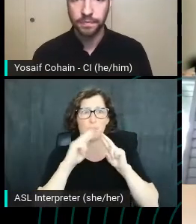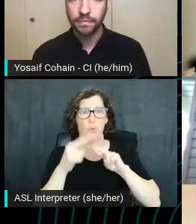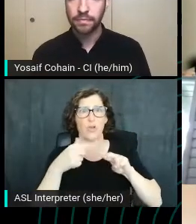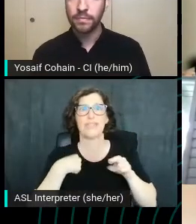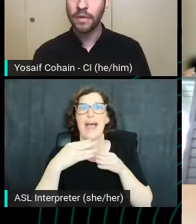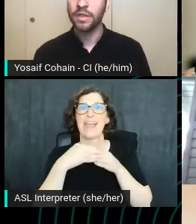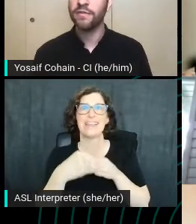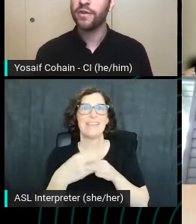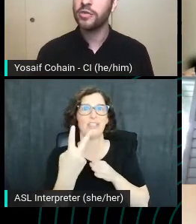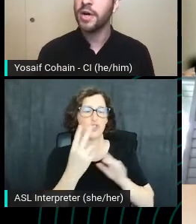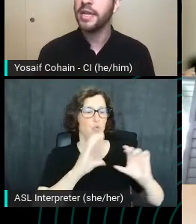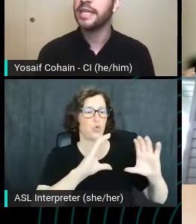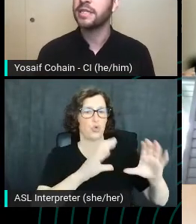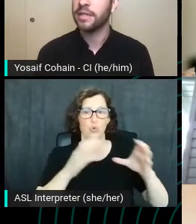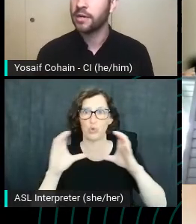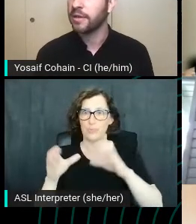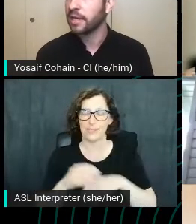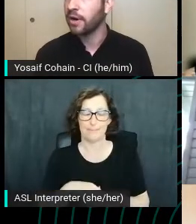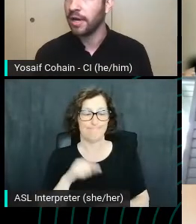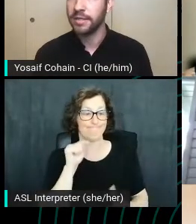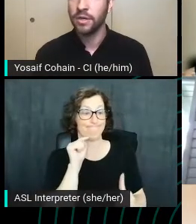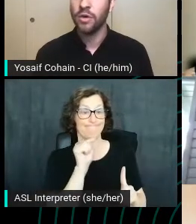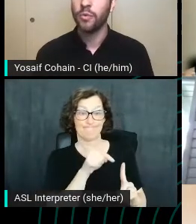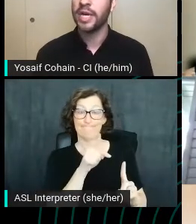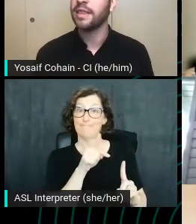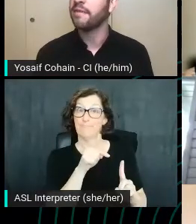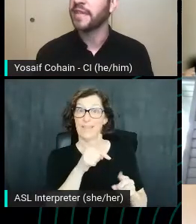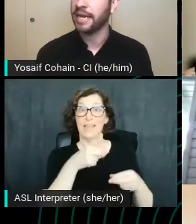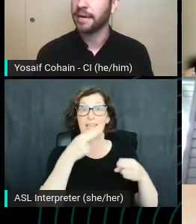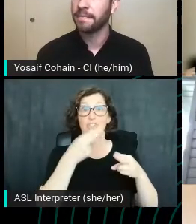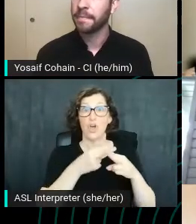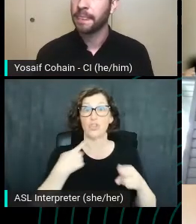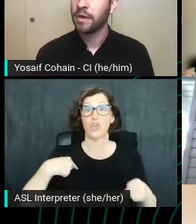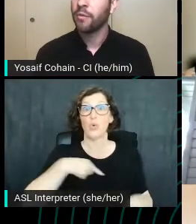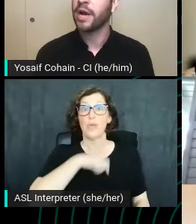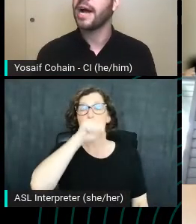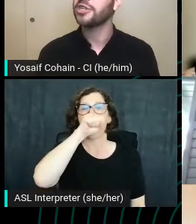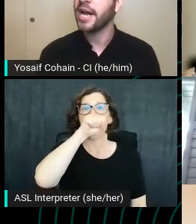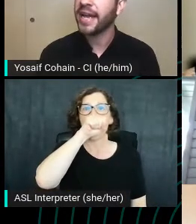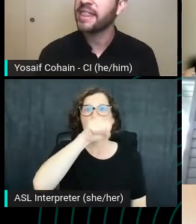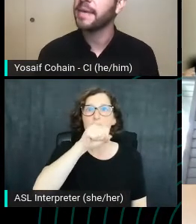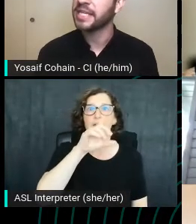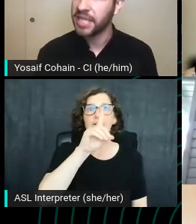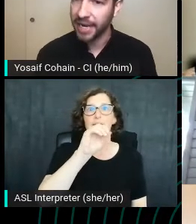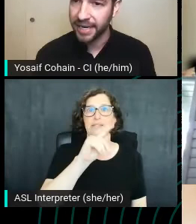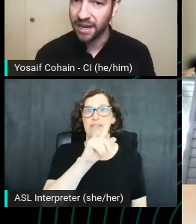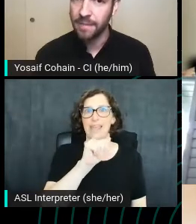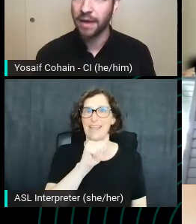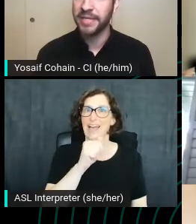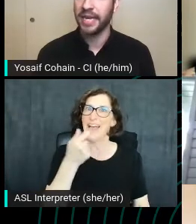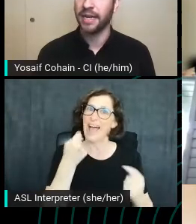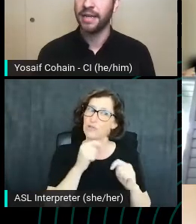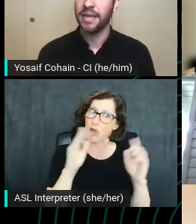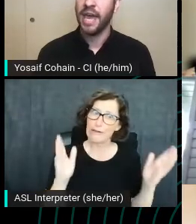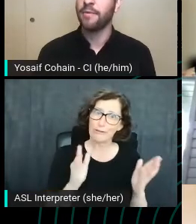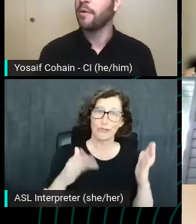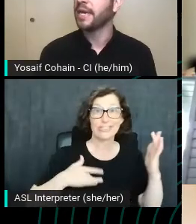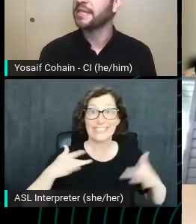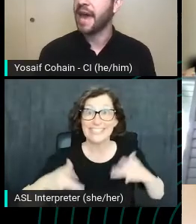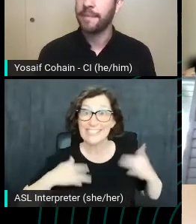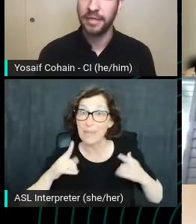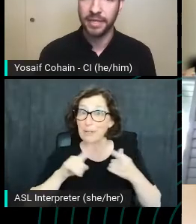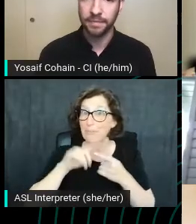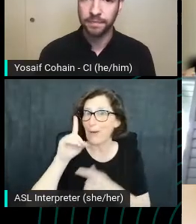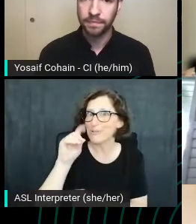sessions. The first one is literally called We Love Data, where I try to get them excited about data and what